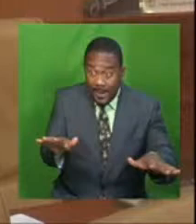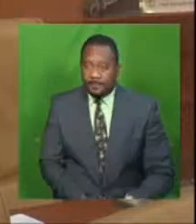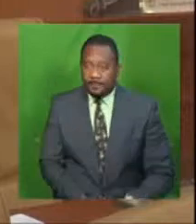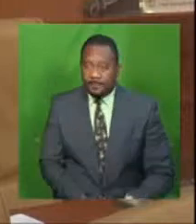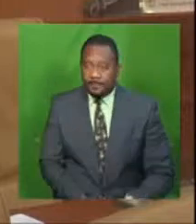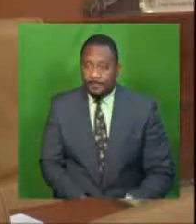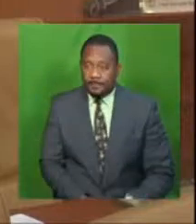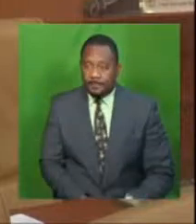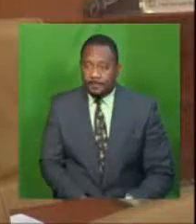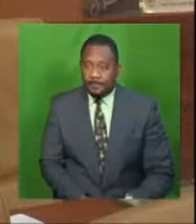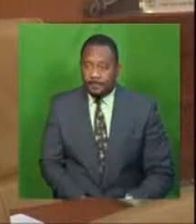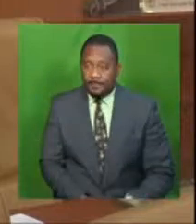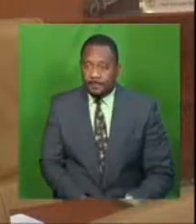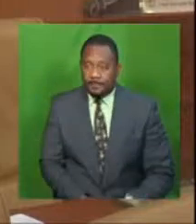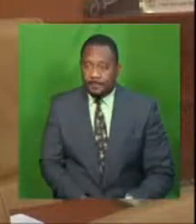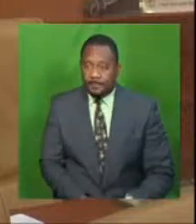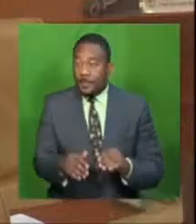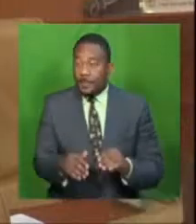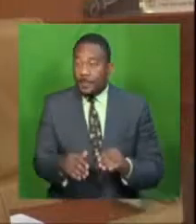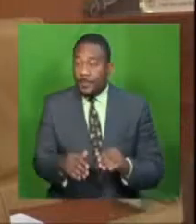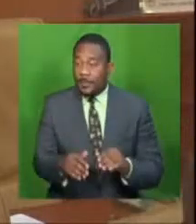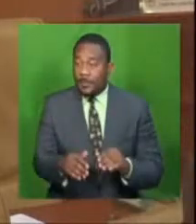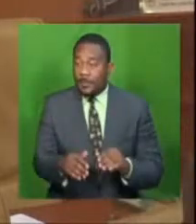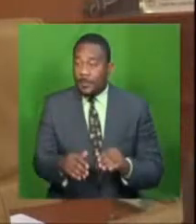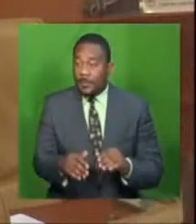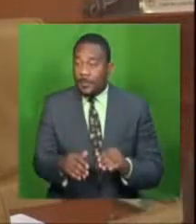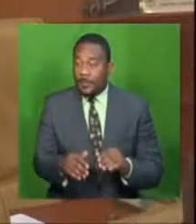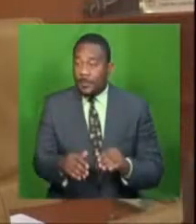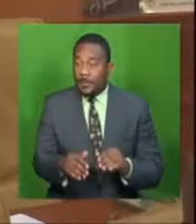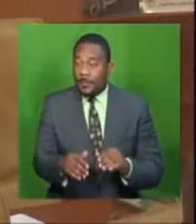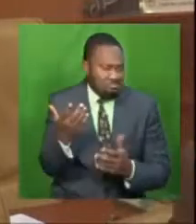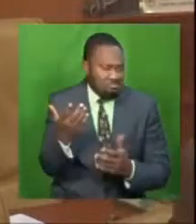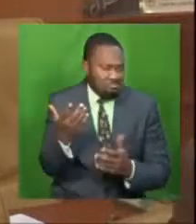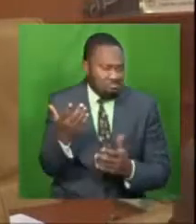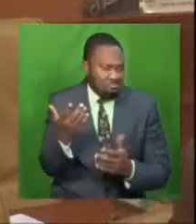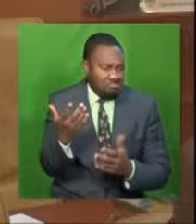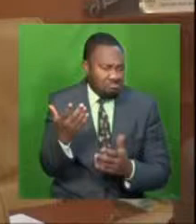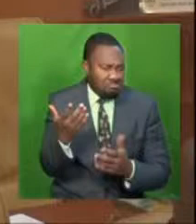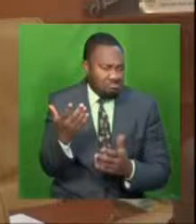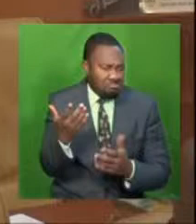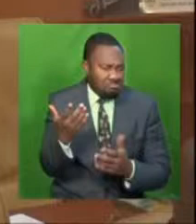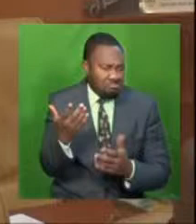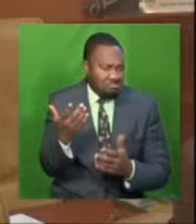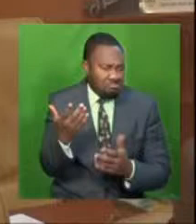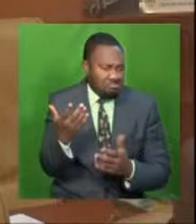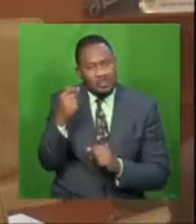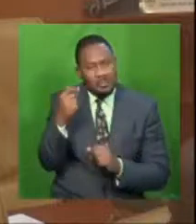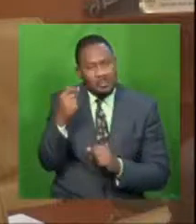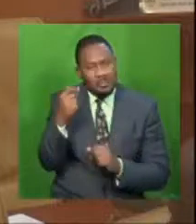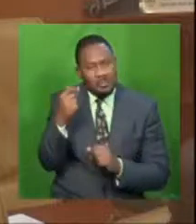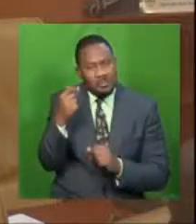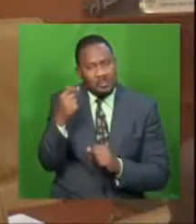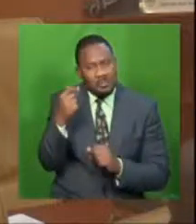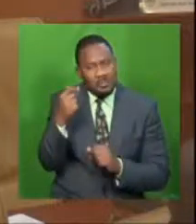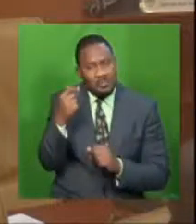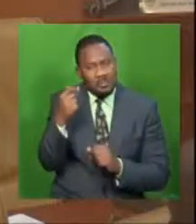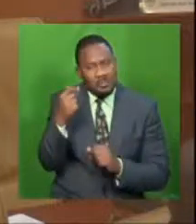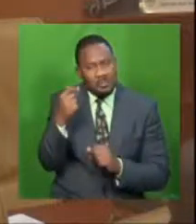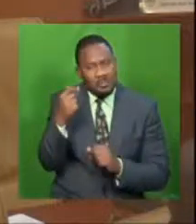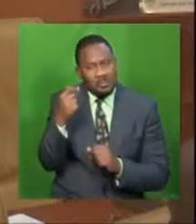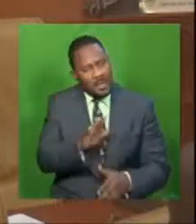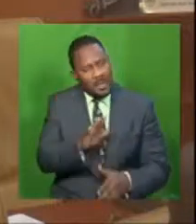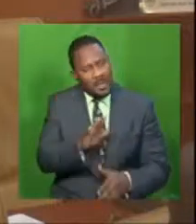the country, it is one way of ensuring that. But my biggest concern is with the kind